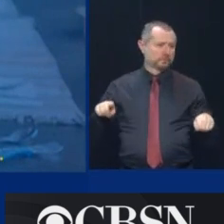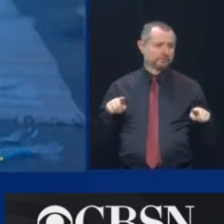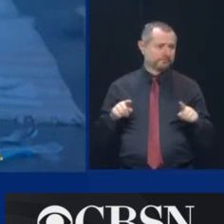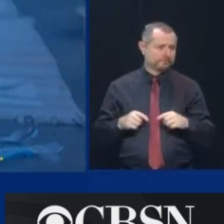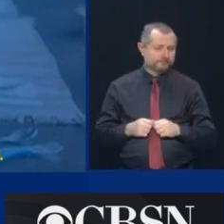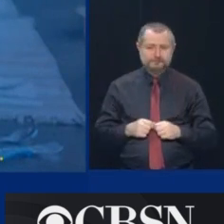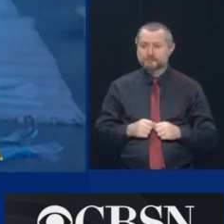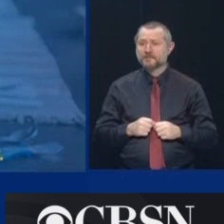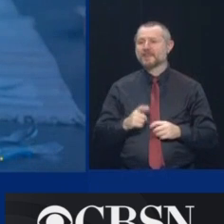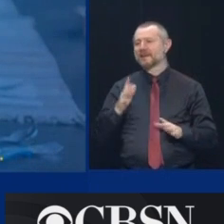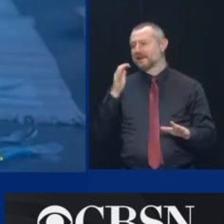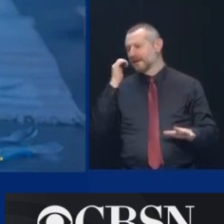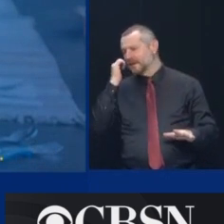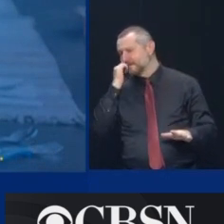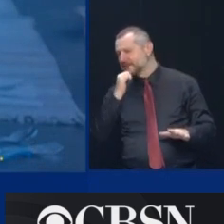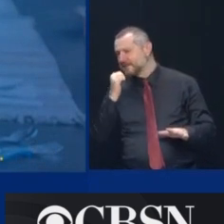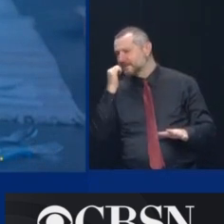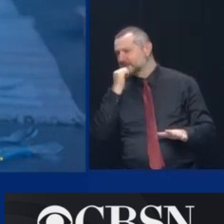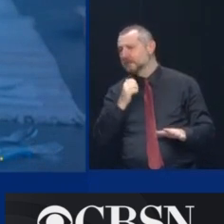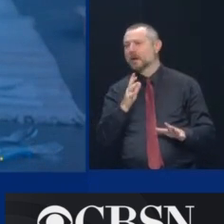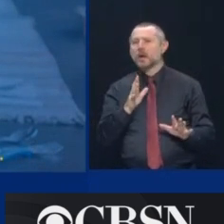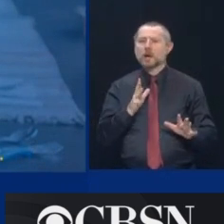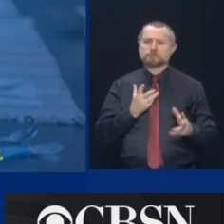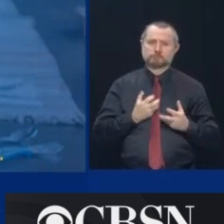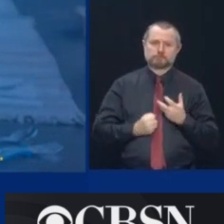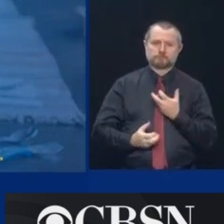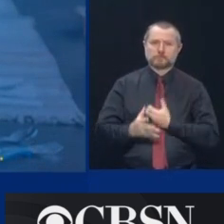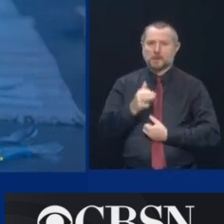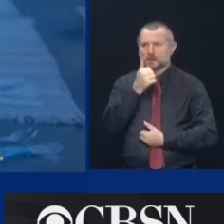Every day of COVID has been hard.